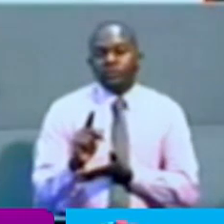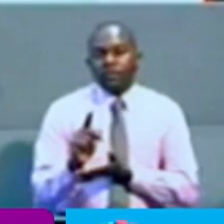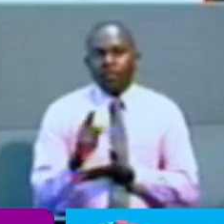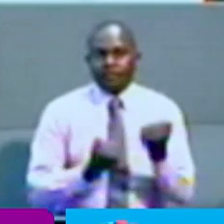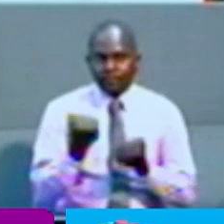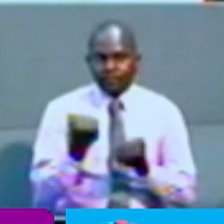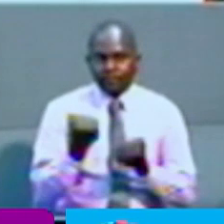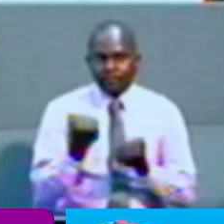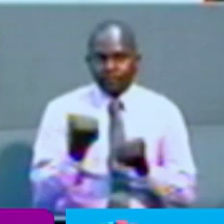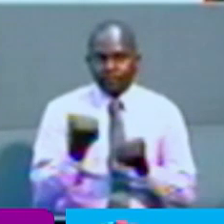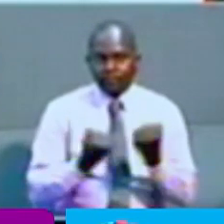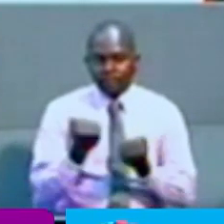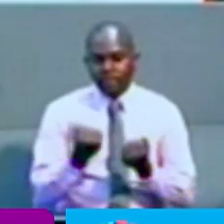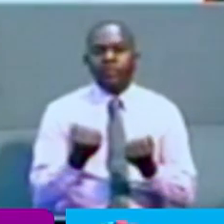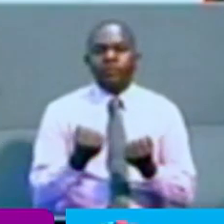and the vehicles will move them.